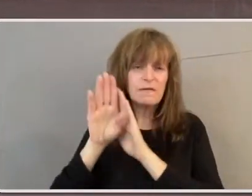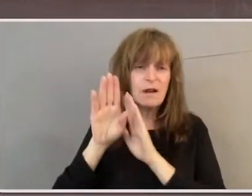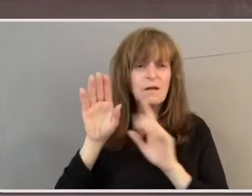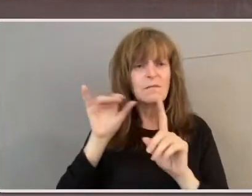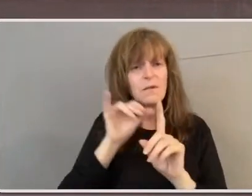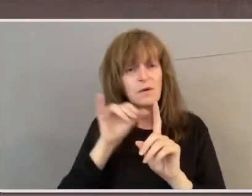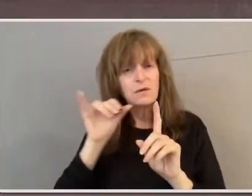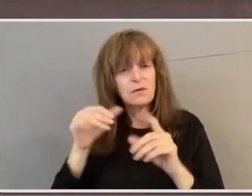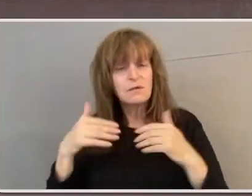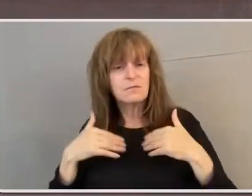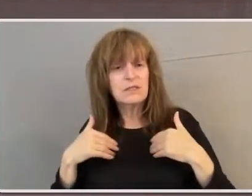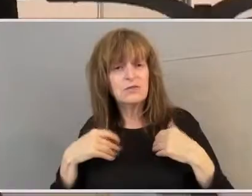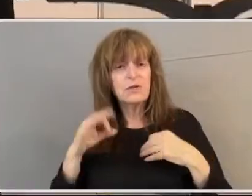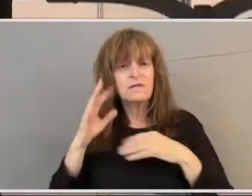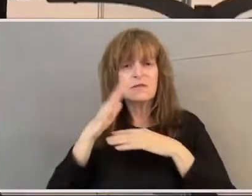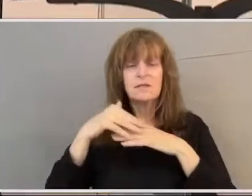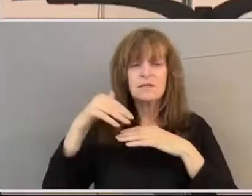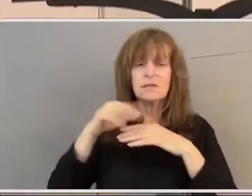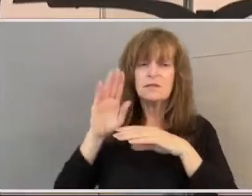the Province of Ontario. Thank you.